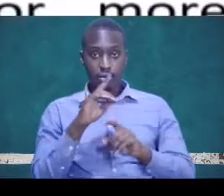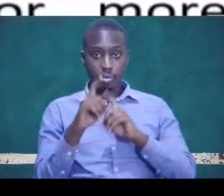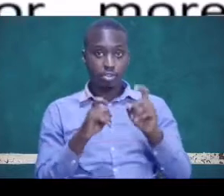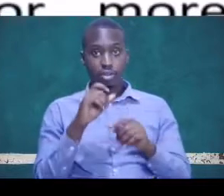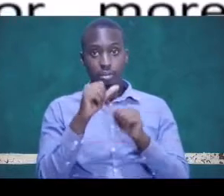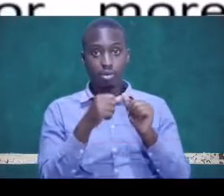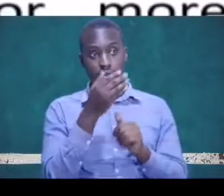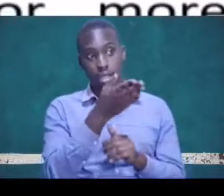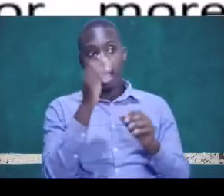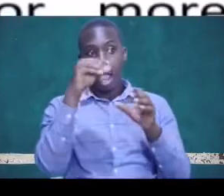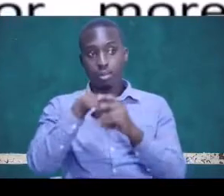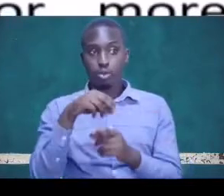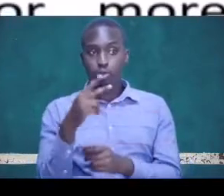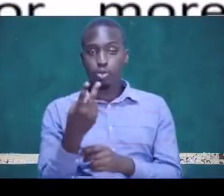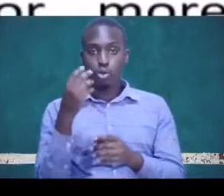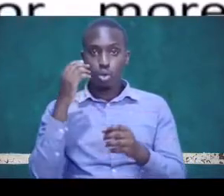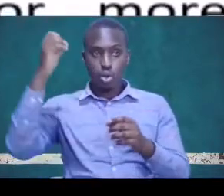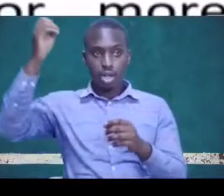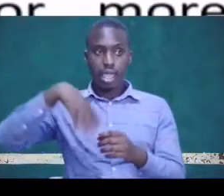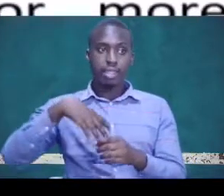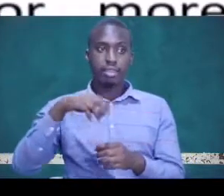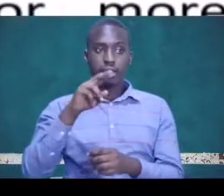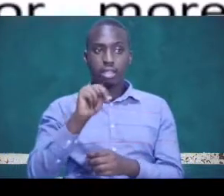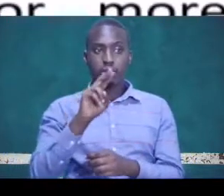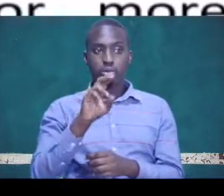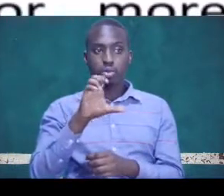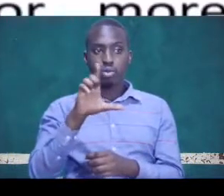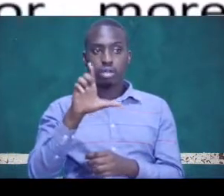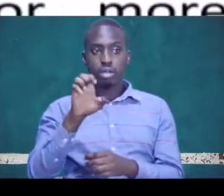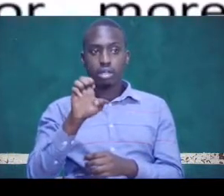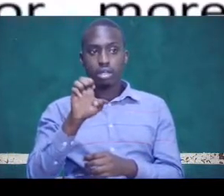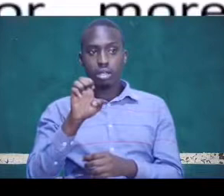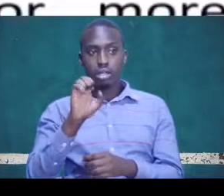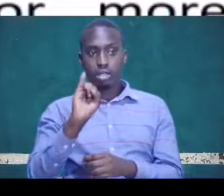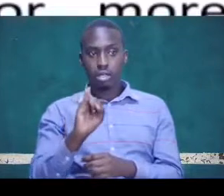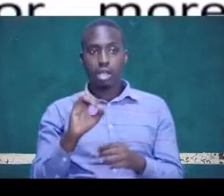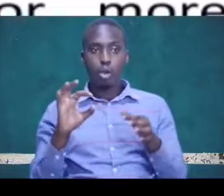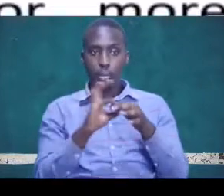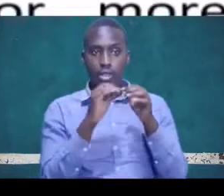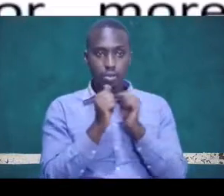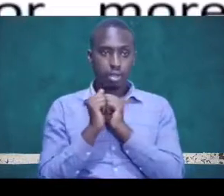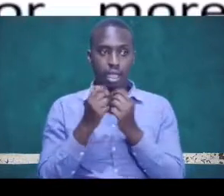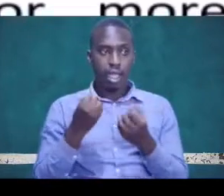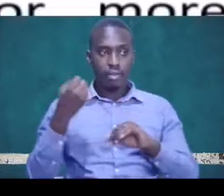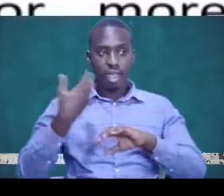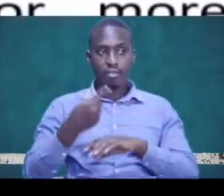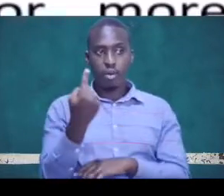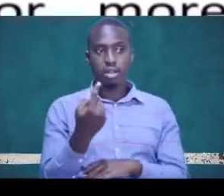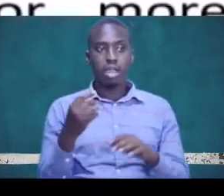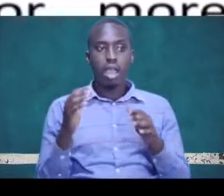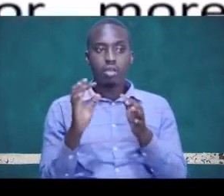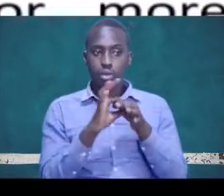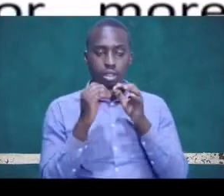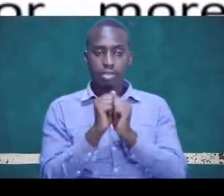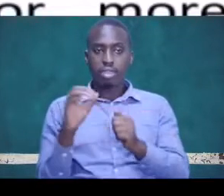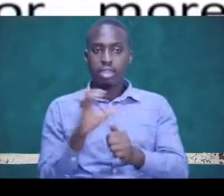fusion involves two right nuclei combining to form a heavier one, together with the energy and one